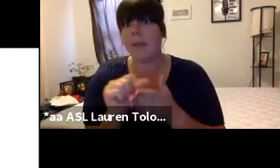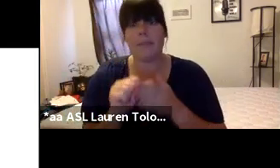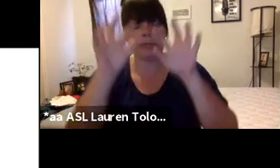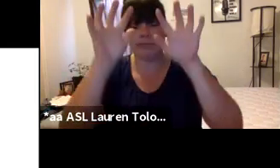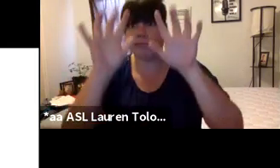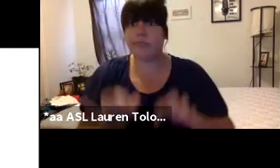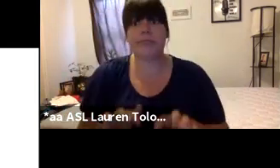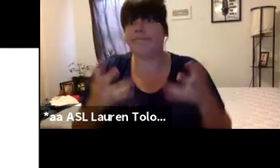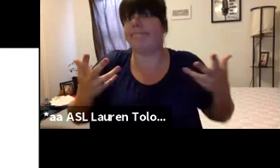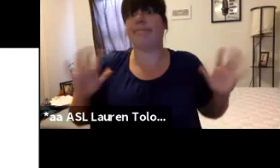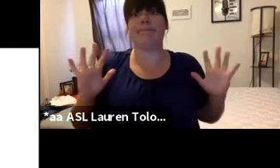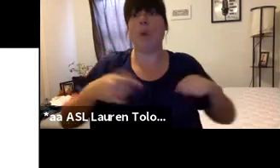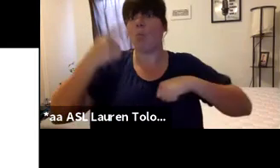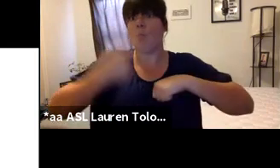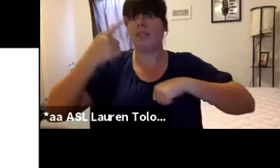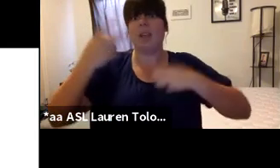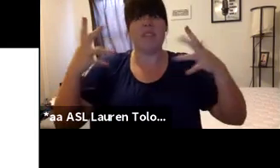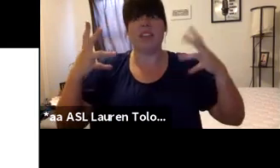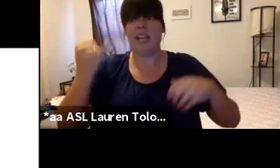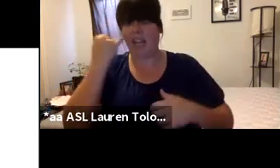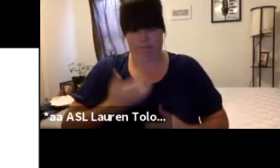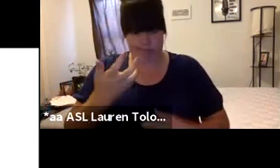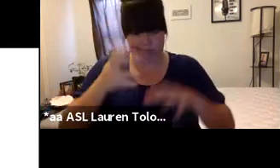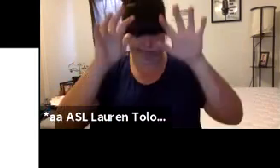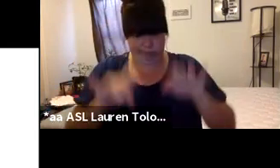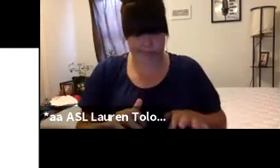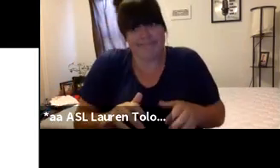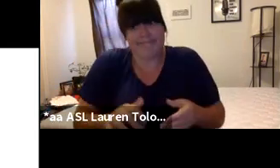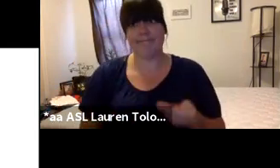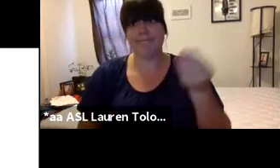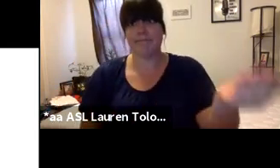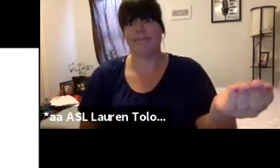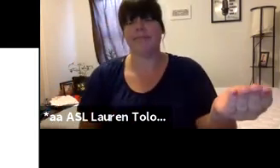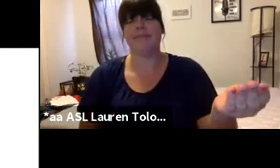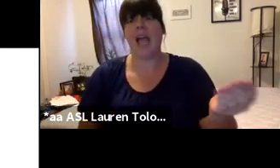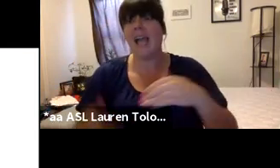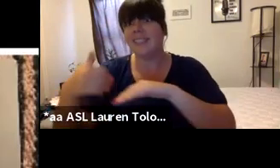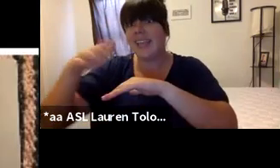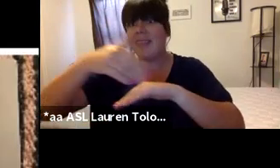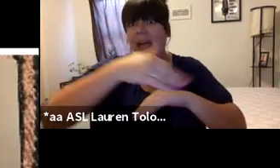time, and whatever came out, came out. And I sent these poems by snail mail to my friends.